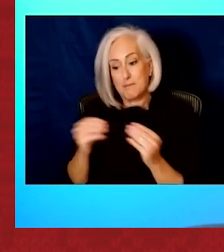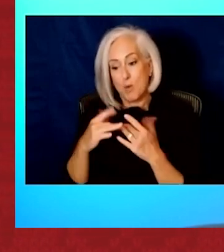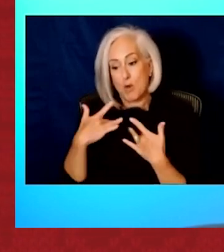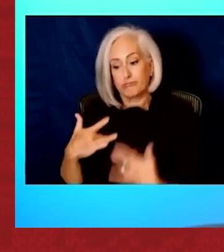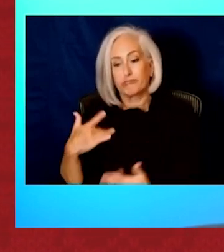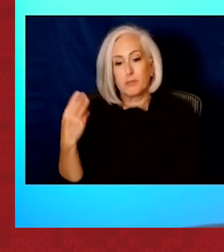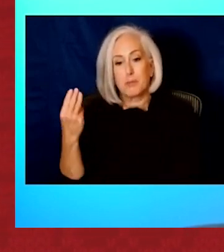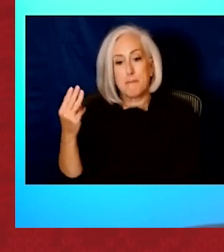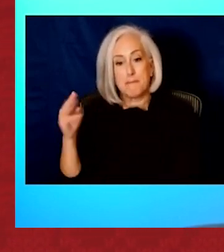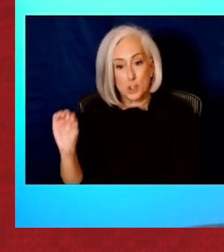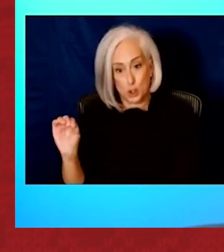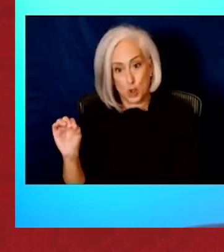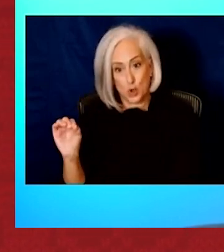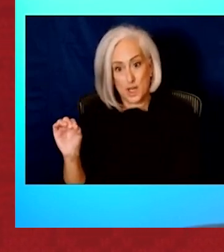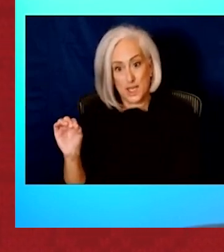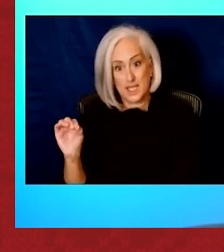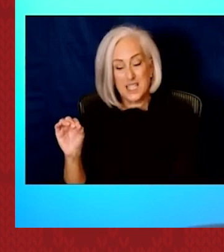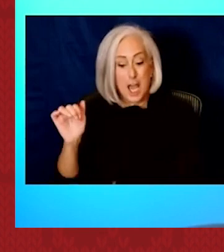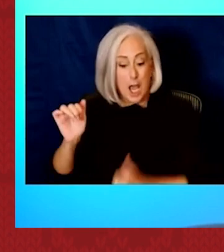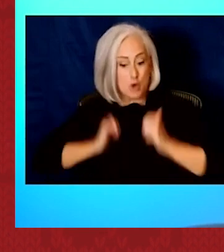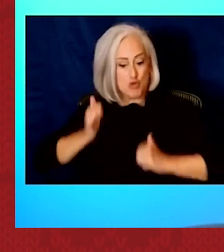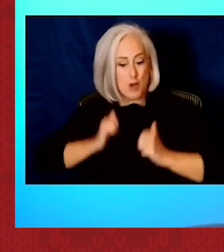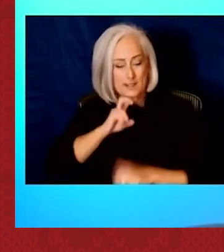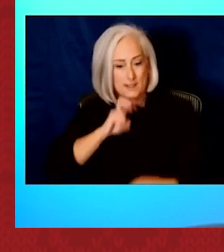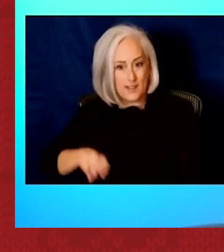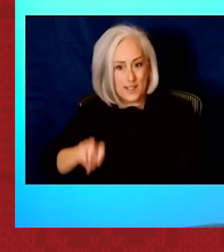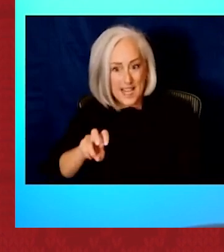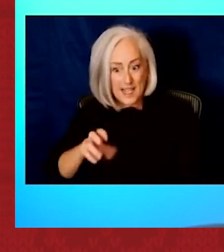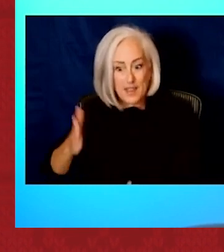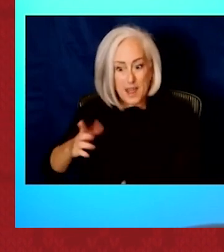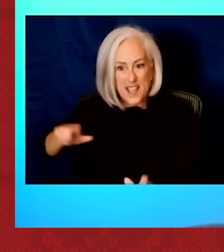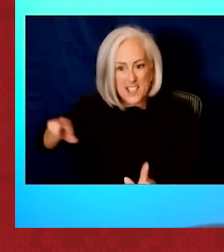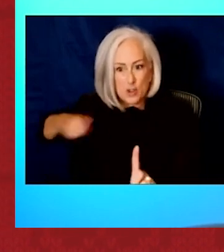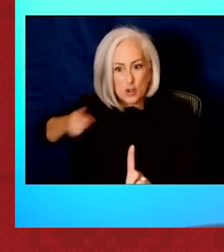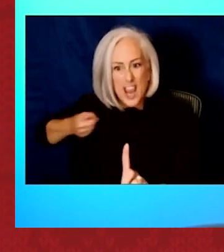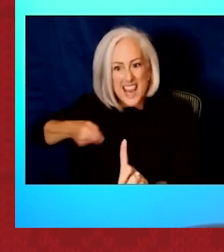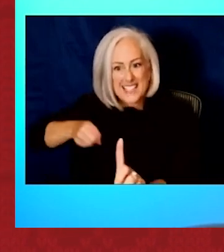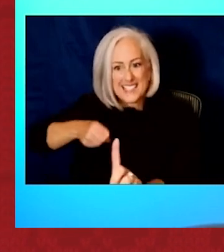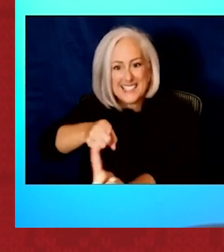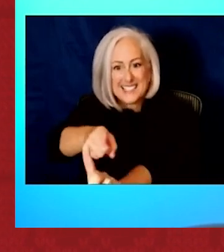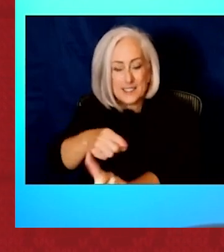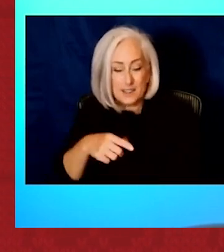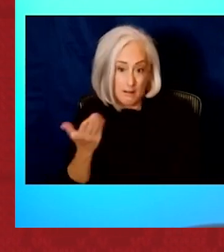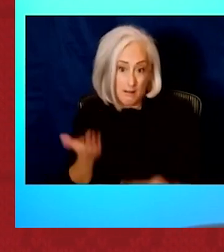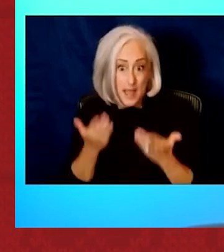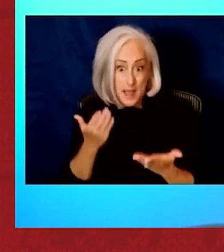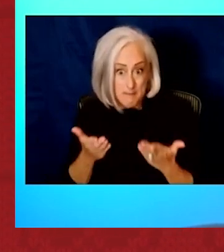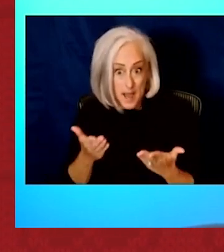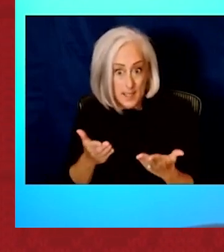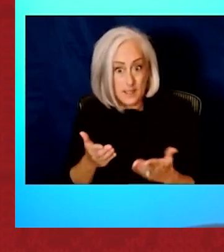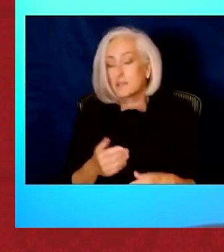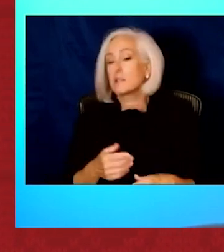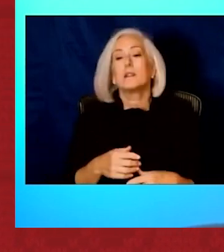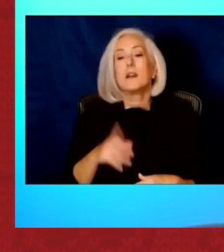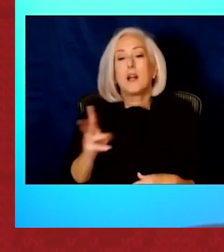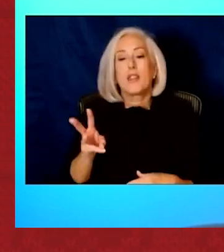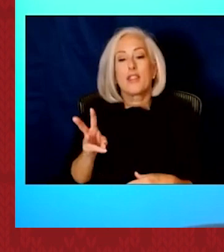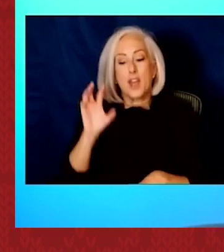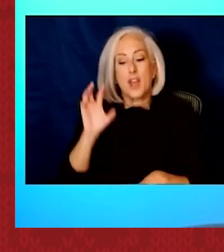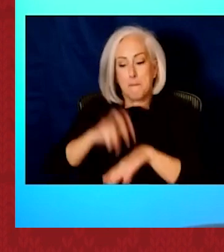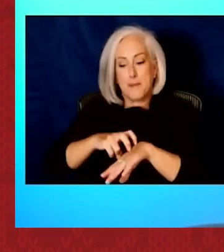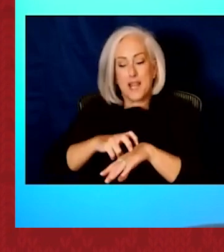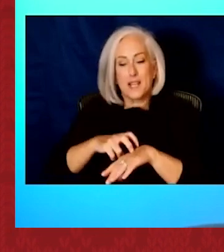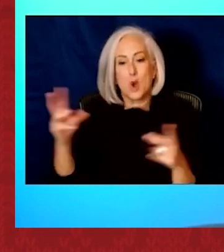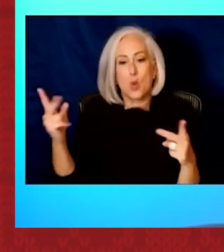reported to be very aggressive snakes. They're kind of the one that might chase you, is what people will talk about. Their bites are obviously a little worse than copperheads, but not quite as